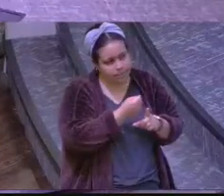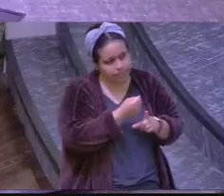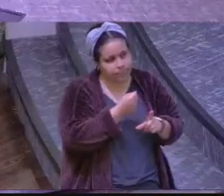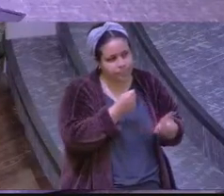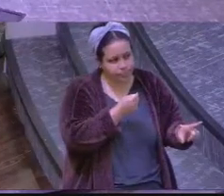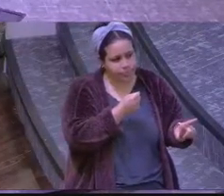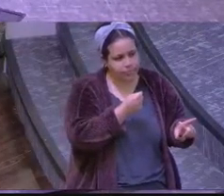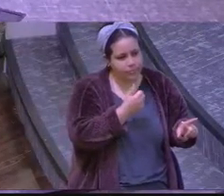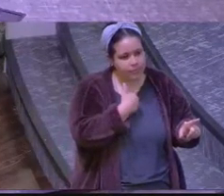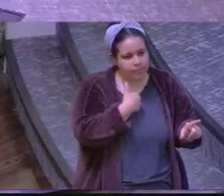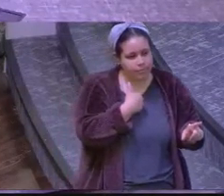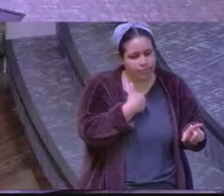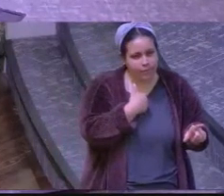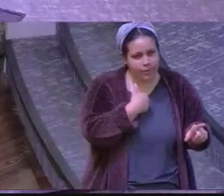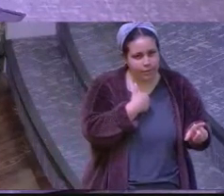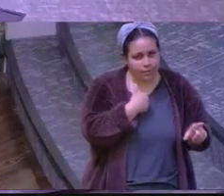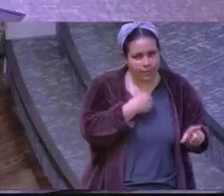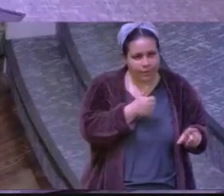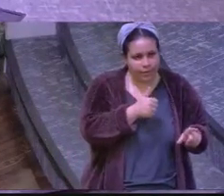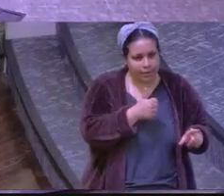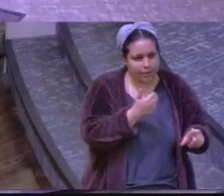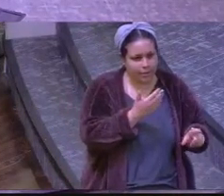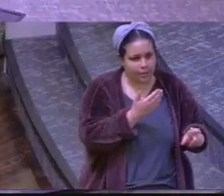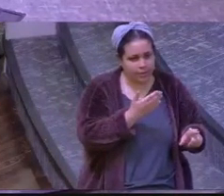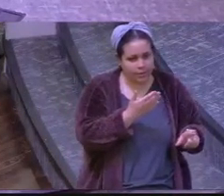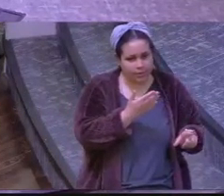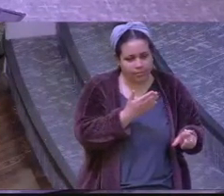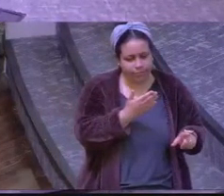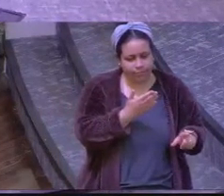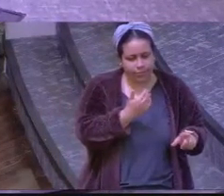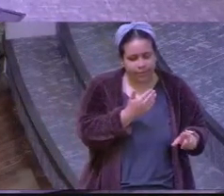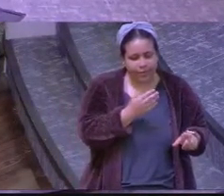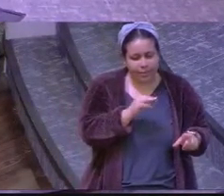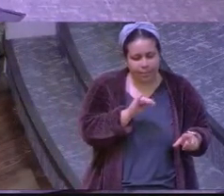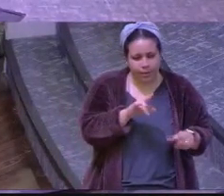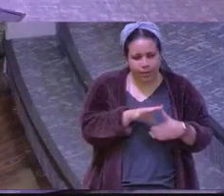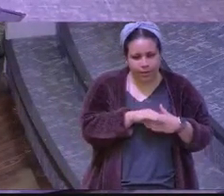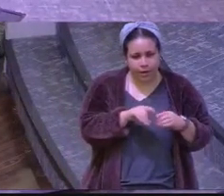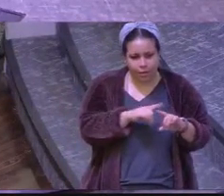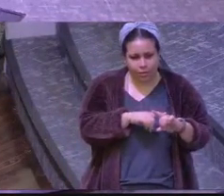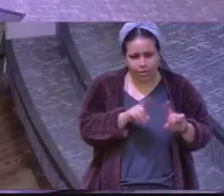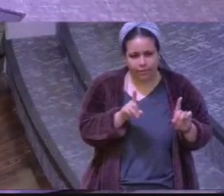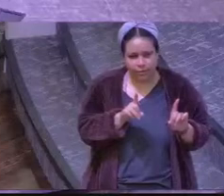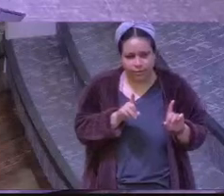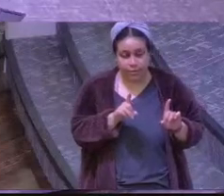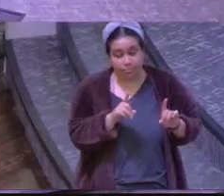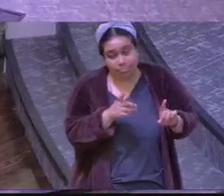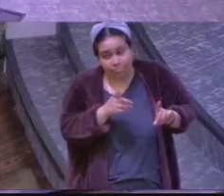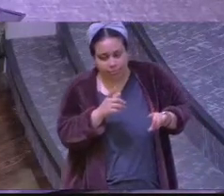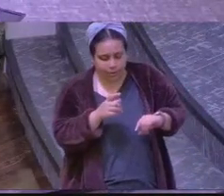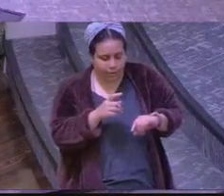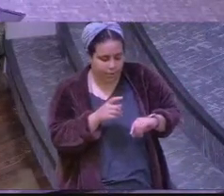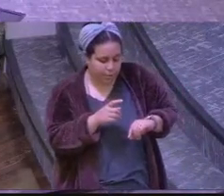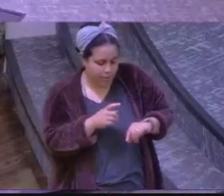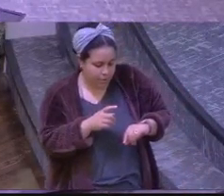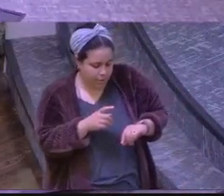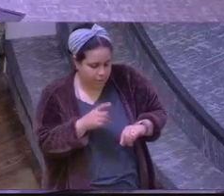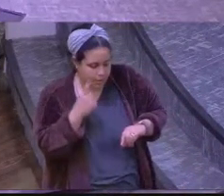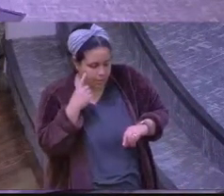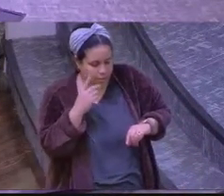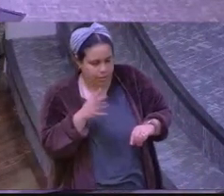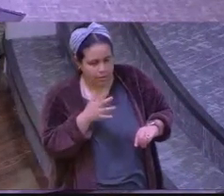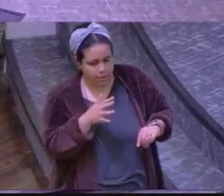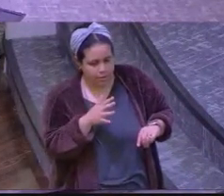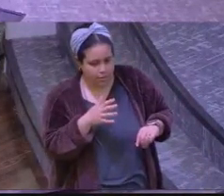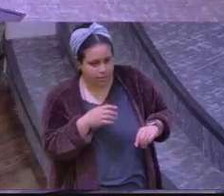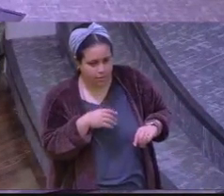were projecting it was going to have $10, $15 million difference in their tax digest, ultimately. So I think that's when it gets a little scary, when